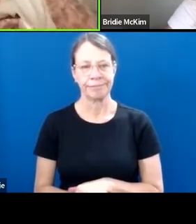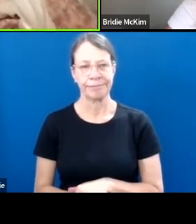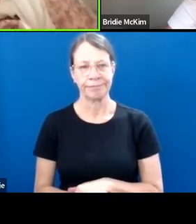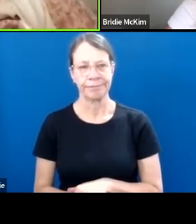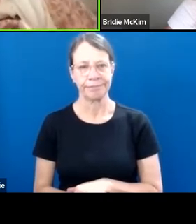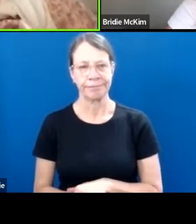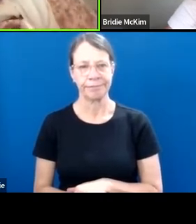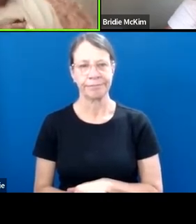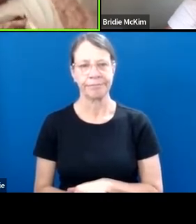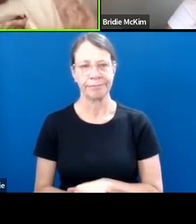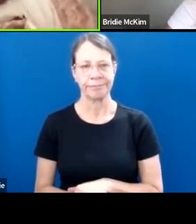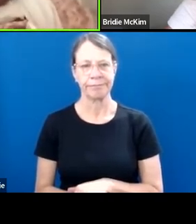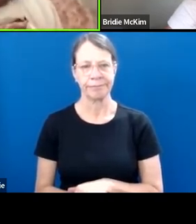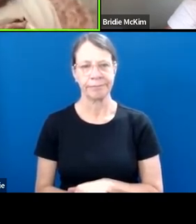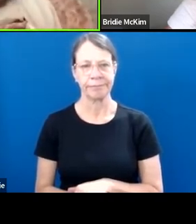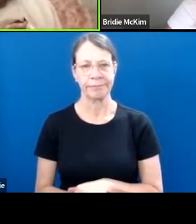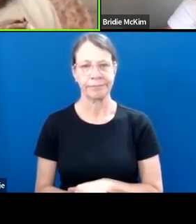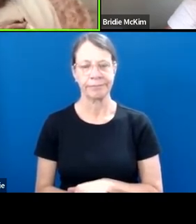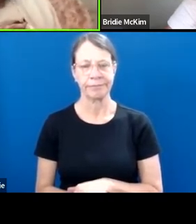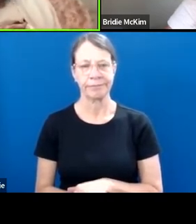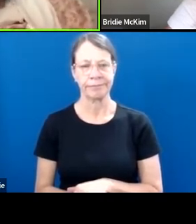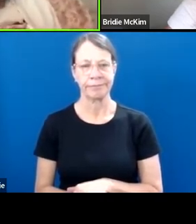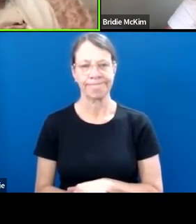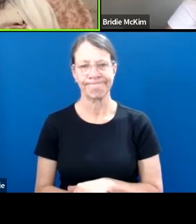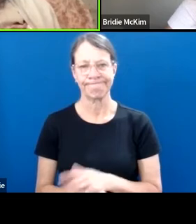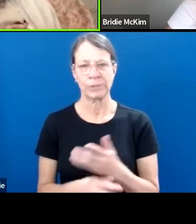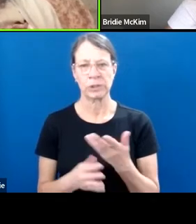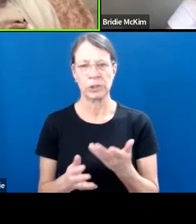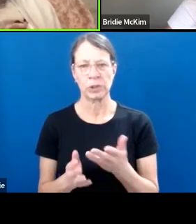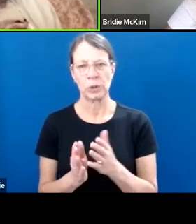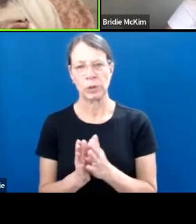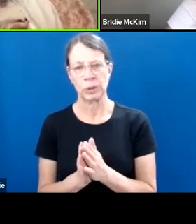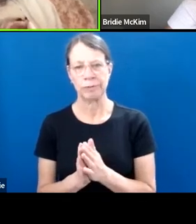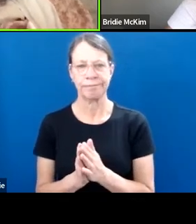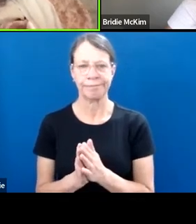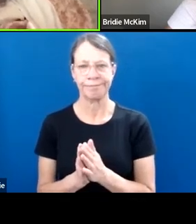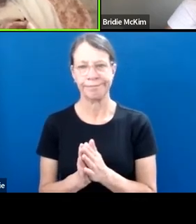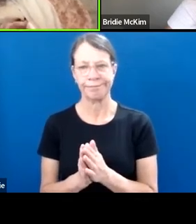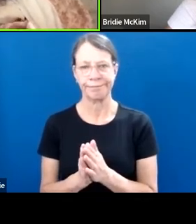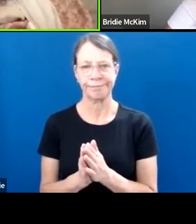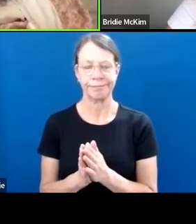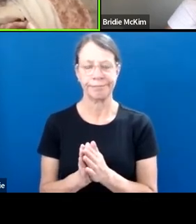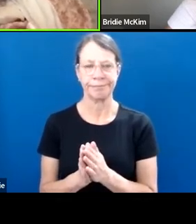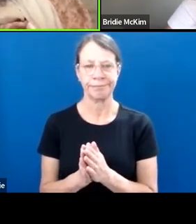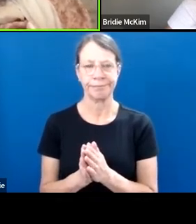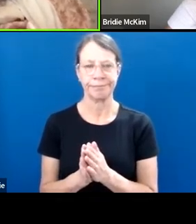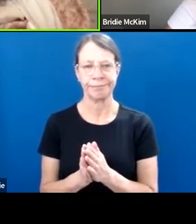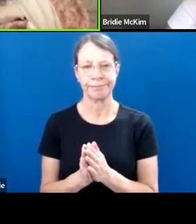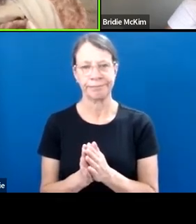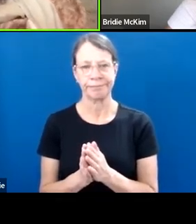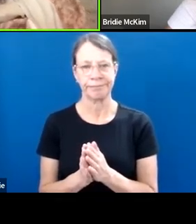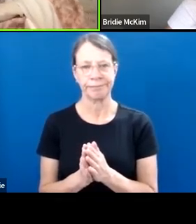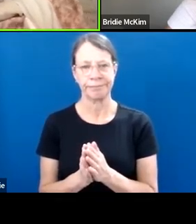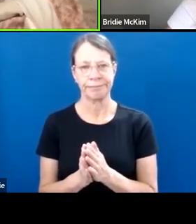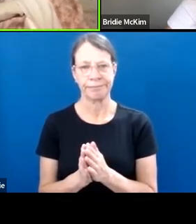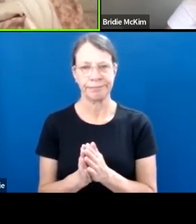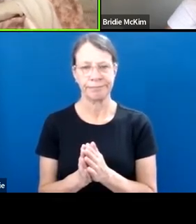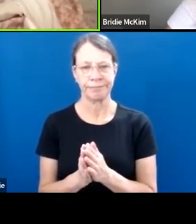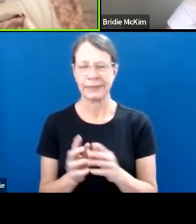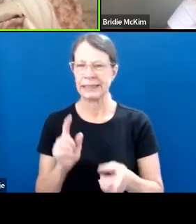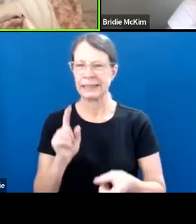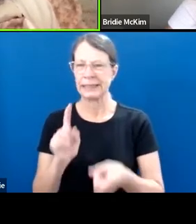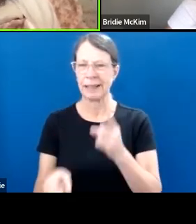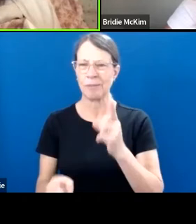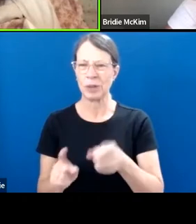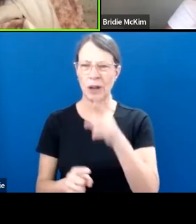there are instances where obviously people will feel alienated